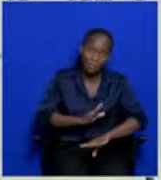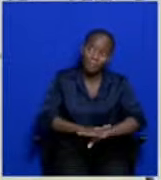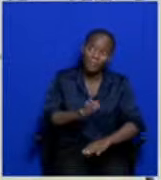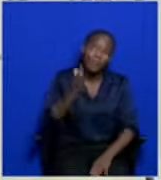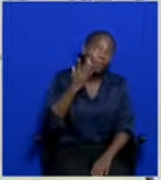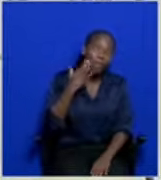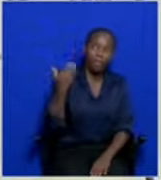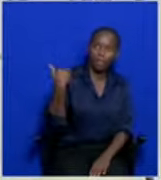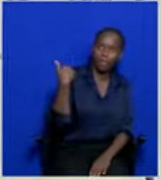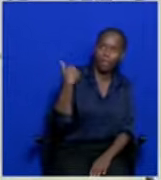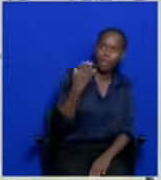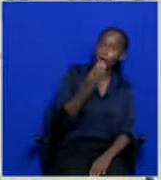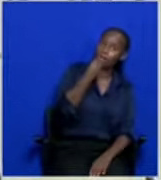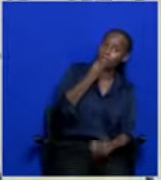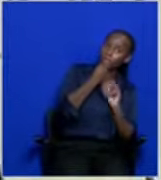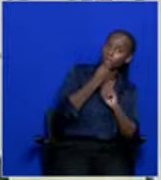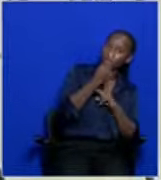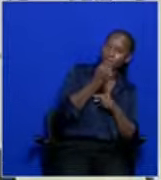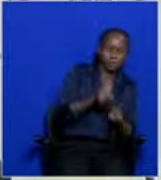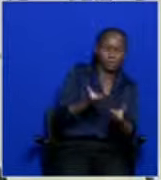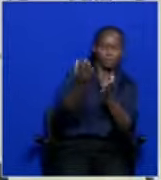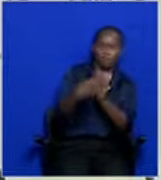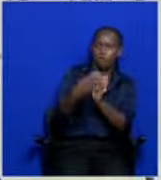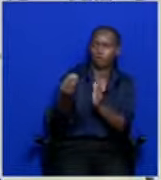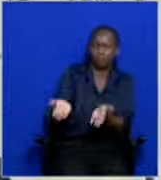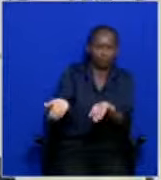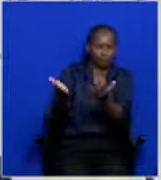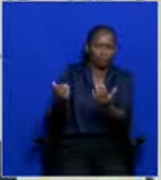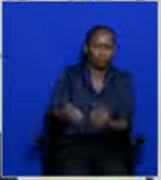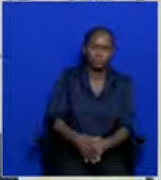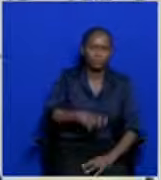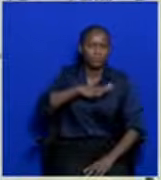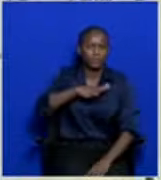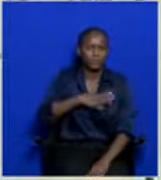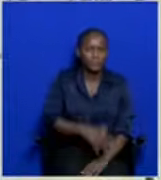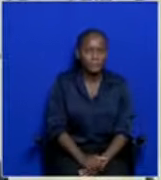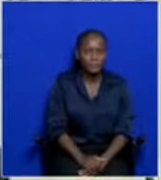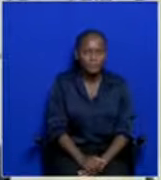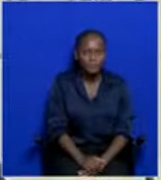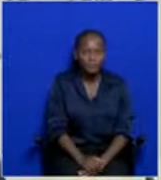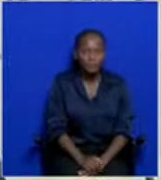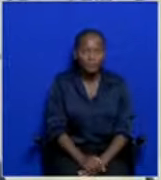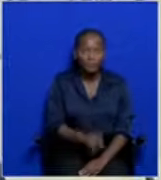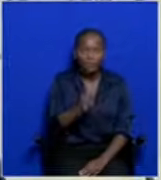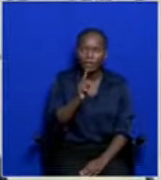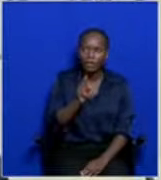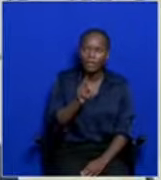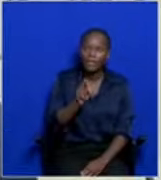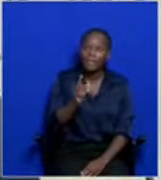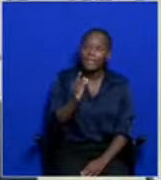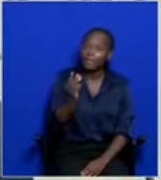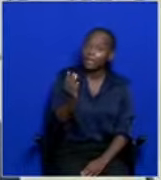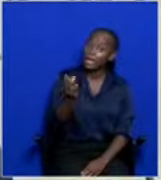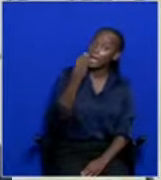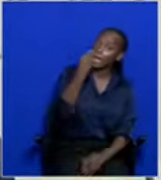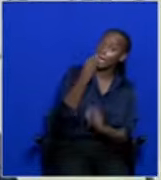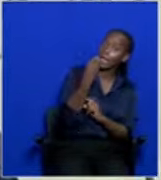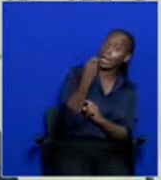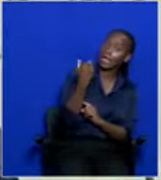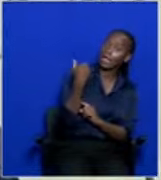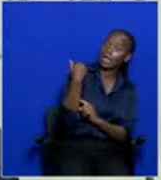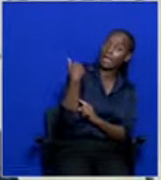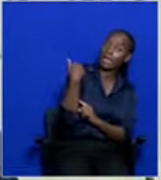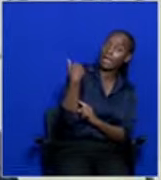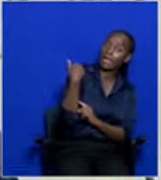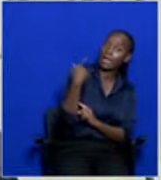copies. So we will never refuse without giving them an answer that we do not give you this